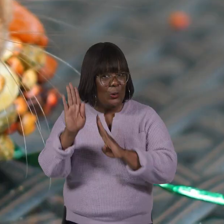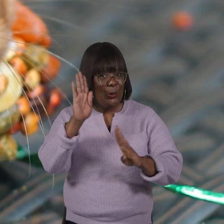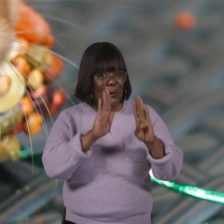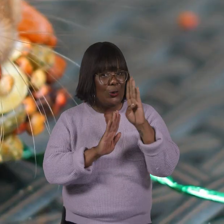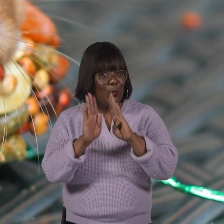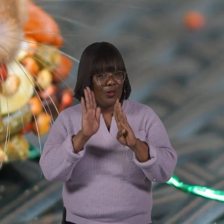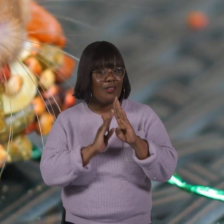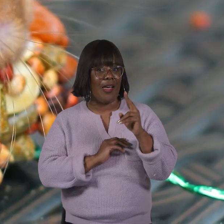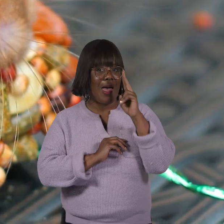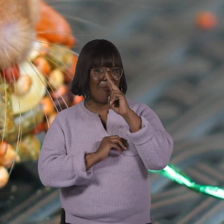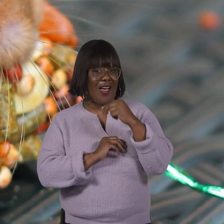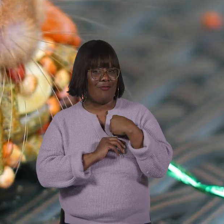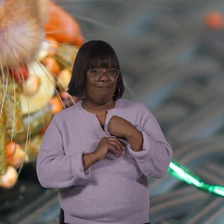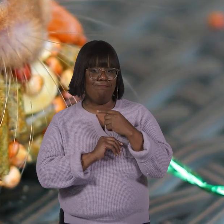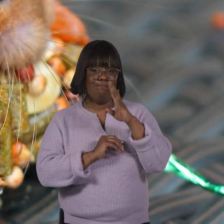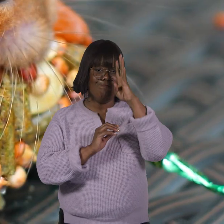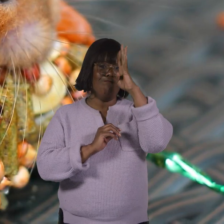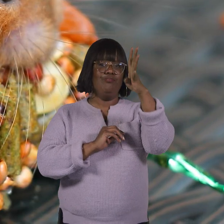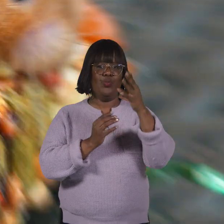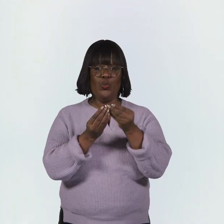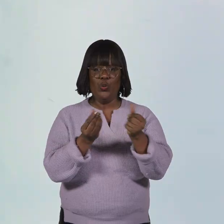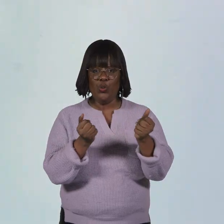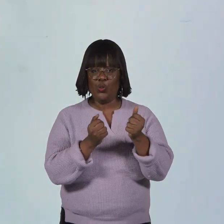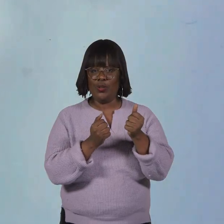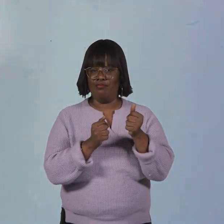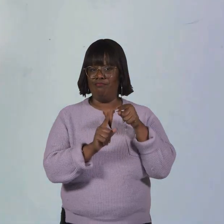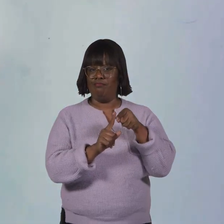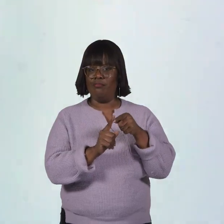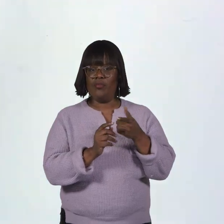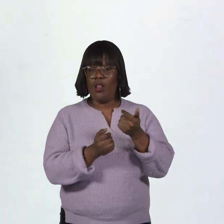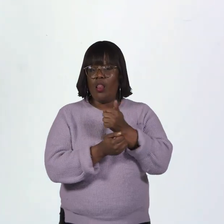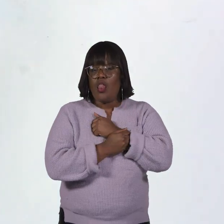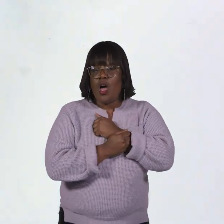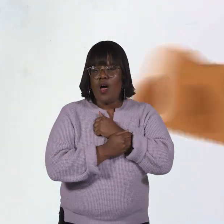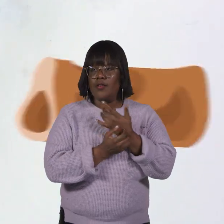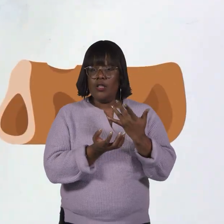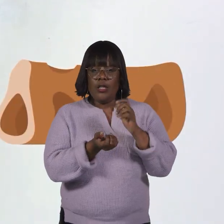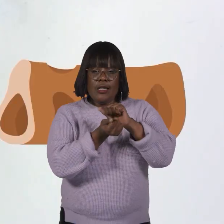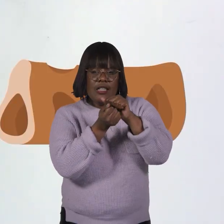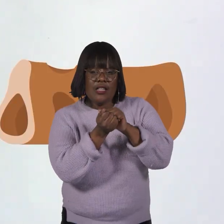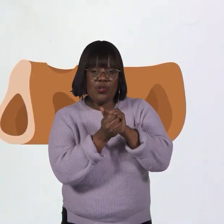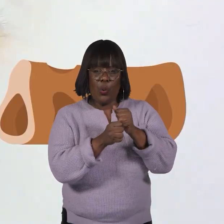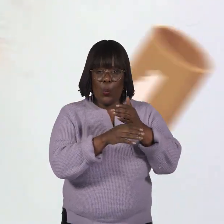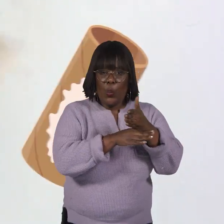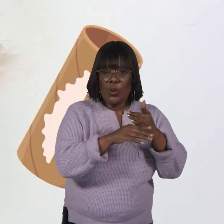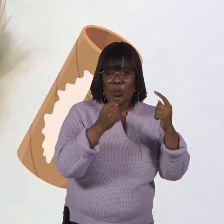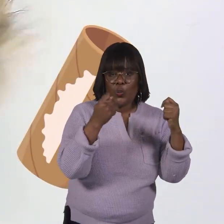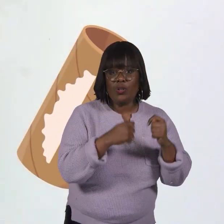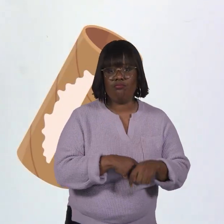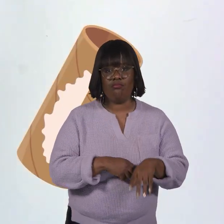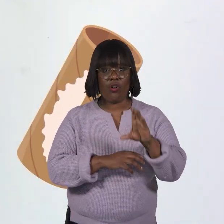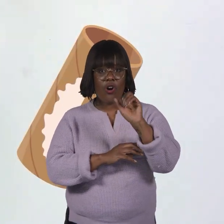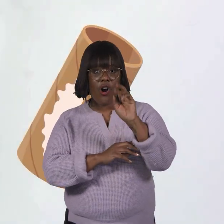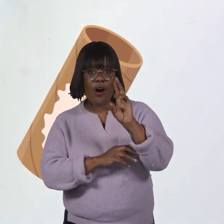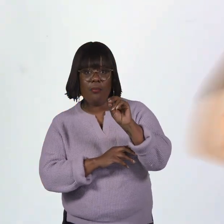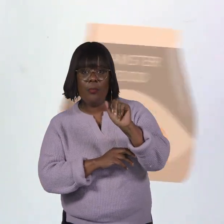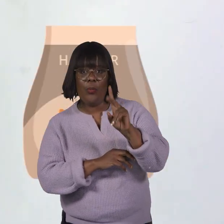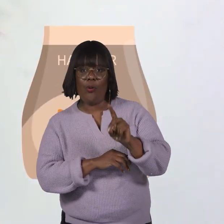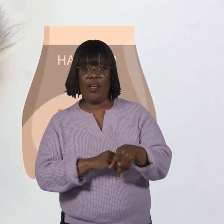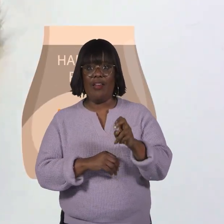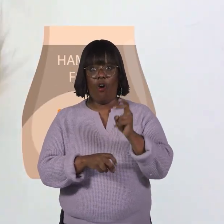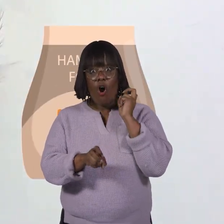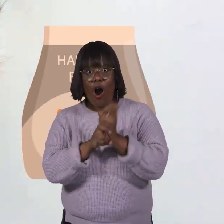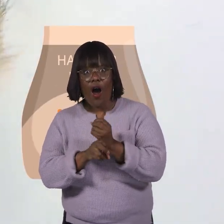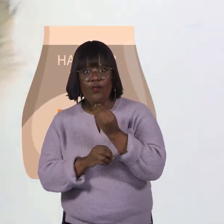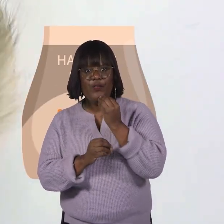have a clever solution to prevent overgrown teeth they love to chew on wooden toys cardboard tubes and even